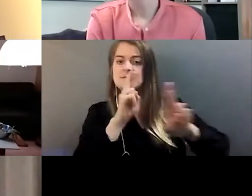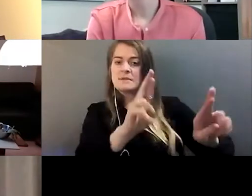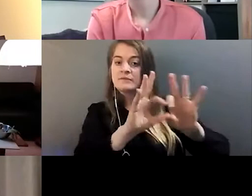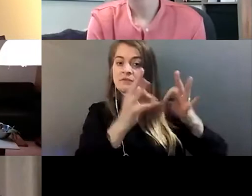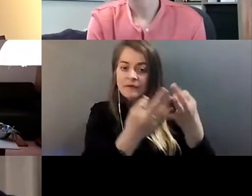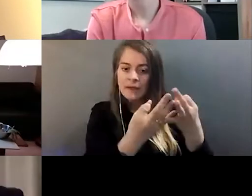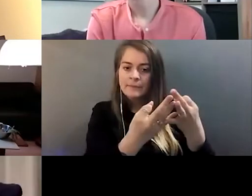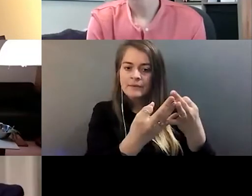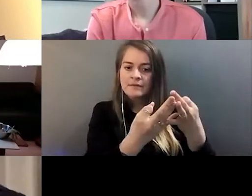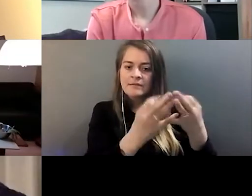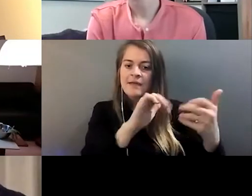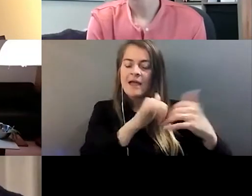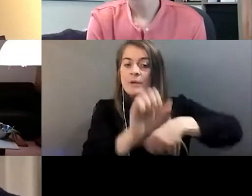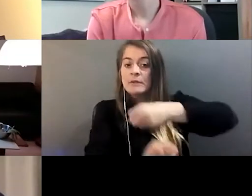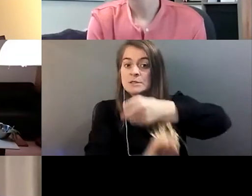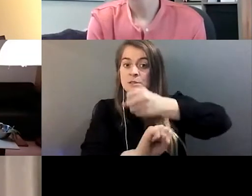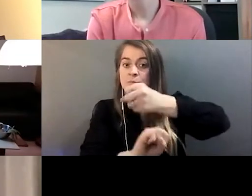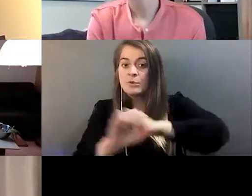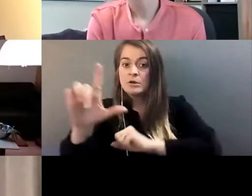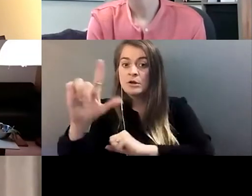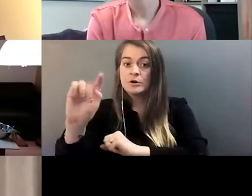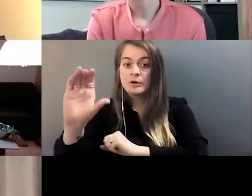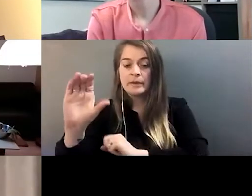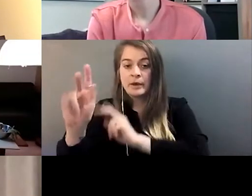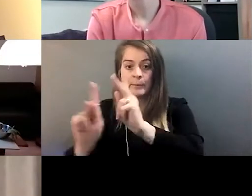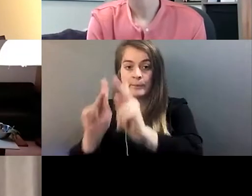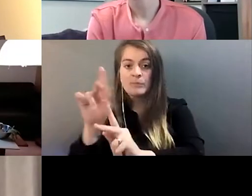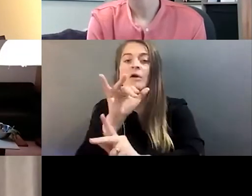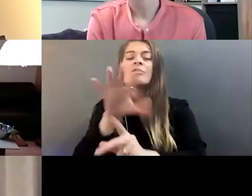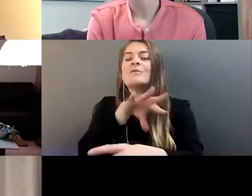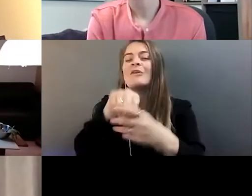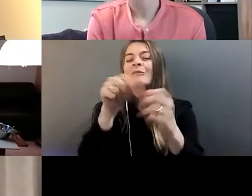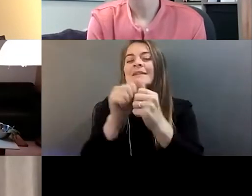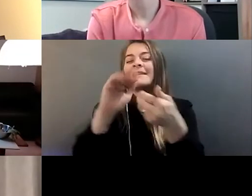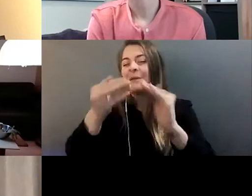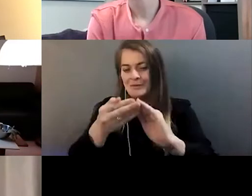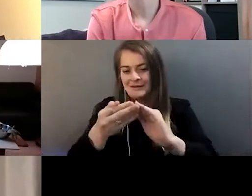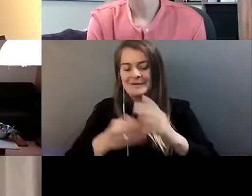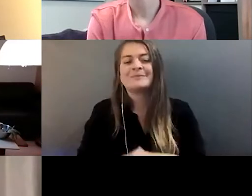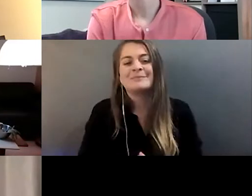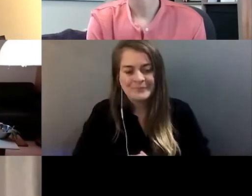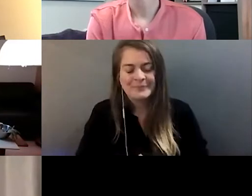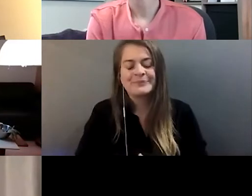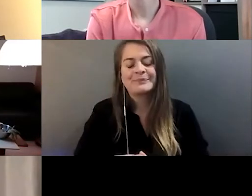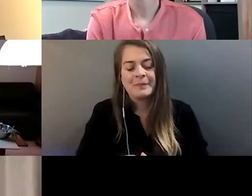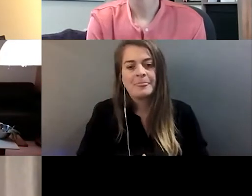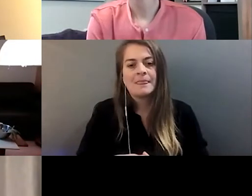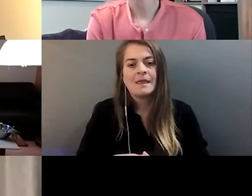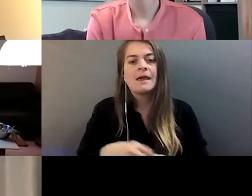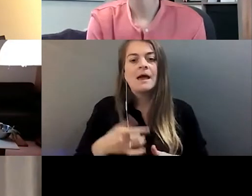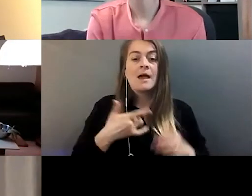play as a caregiver in long-term care, not just in the community, in long-term care. I think